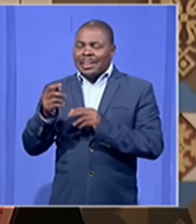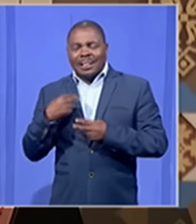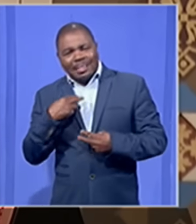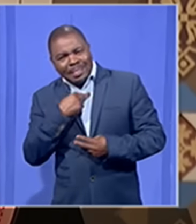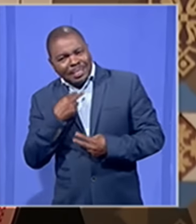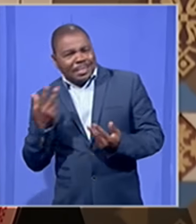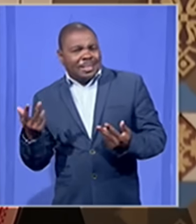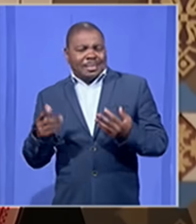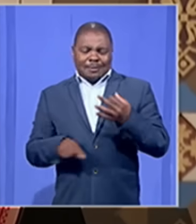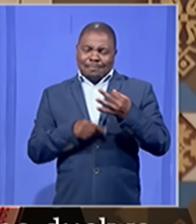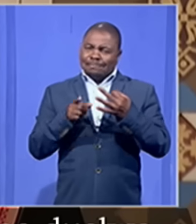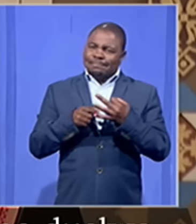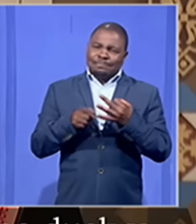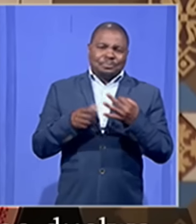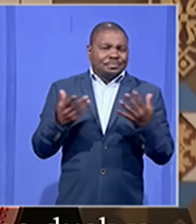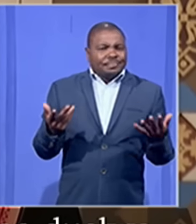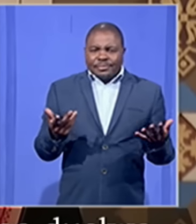ho patala like